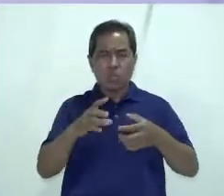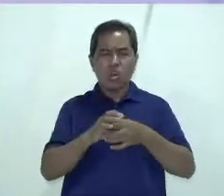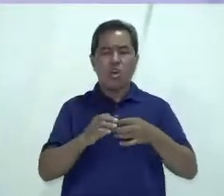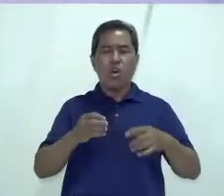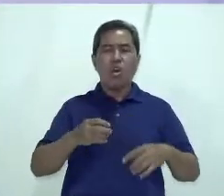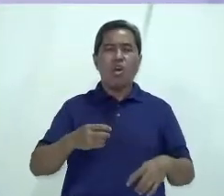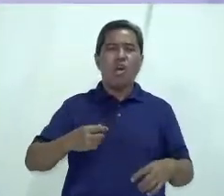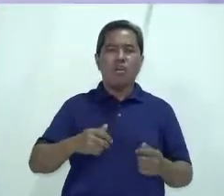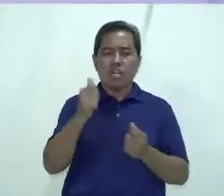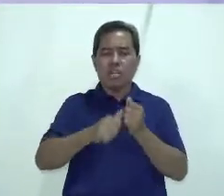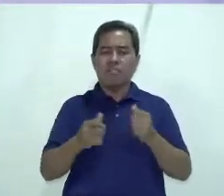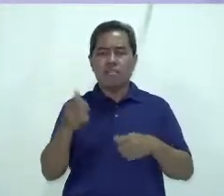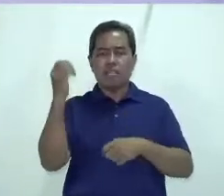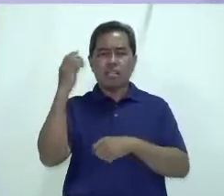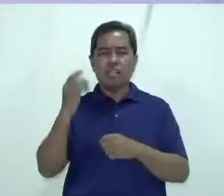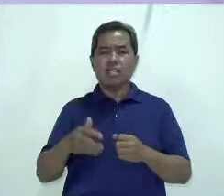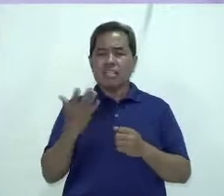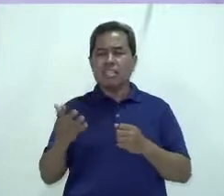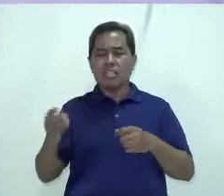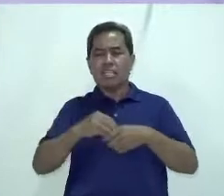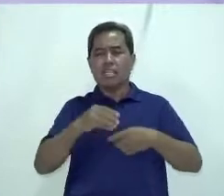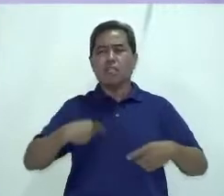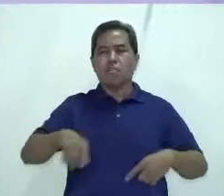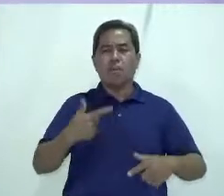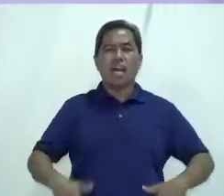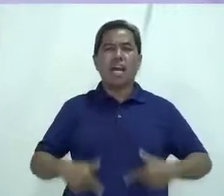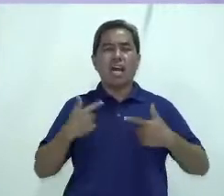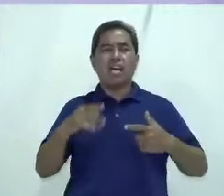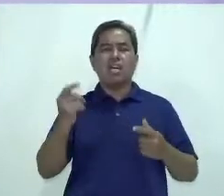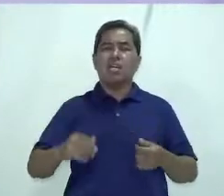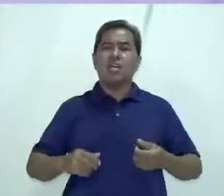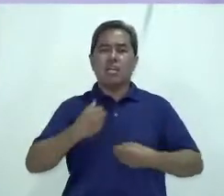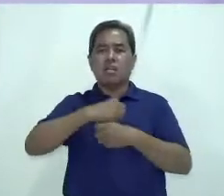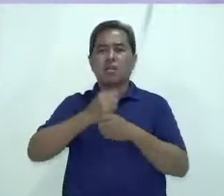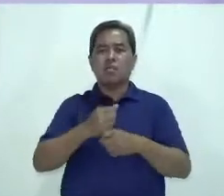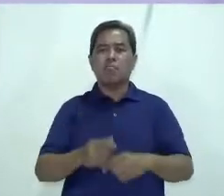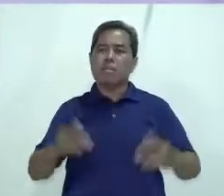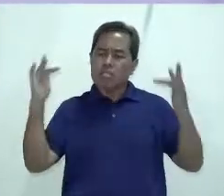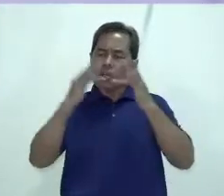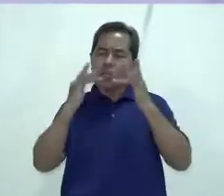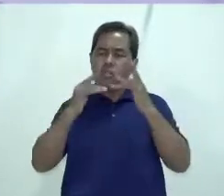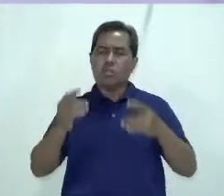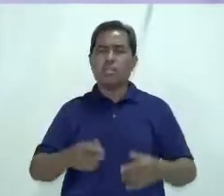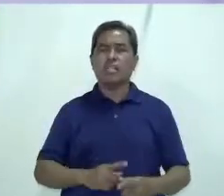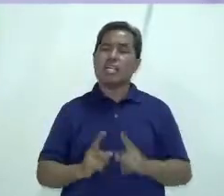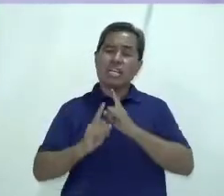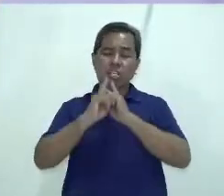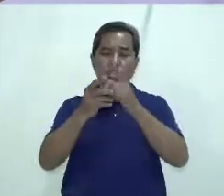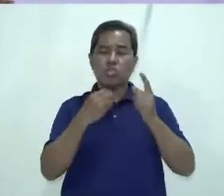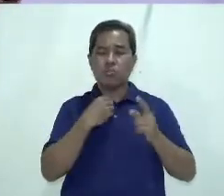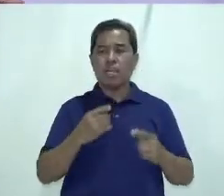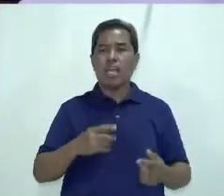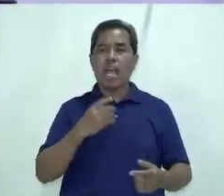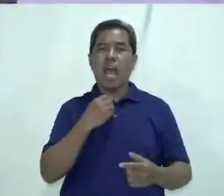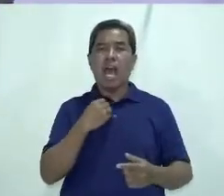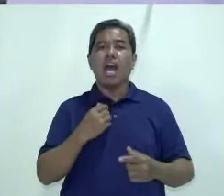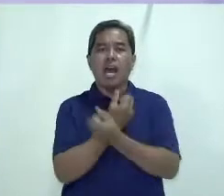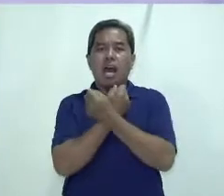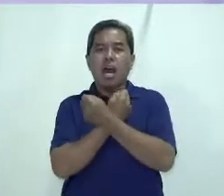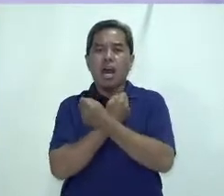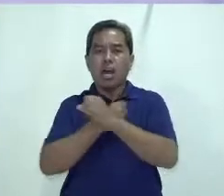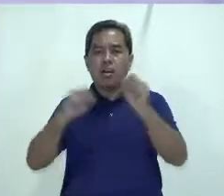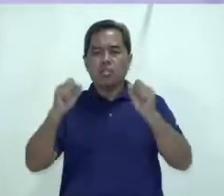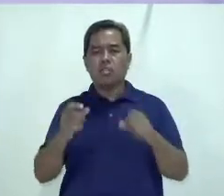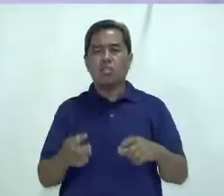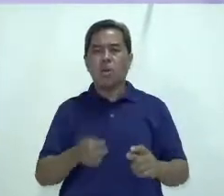in my life. It builds an intimate connection that draws me closer to him, and it assures me that I am secured no matter